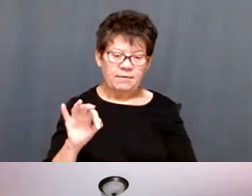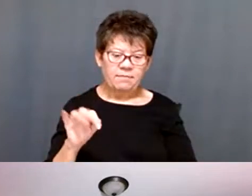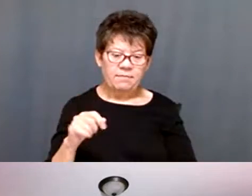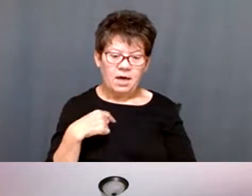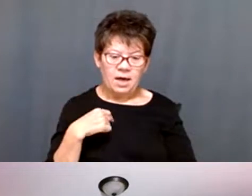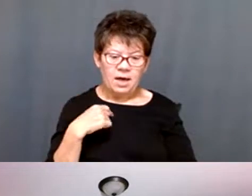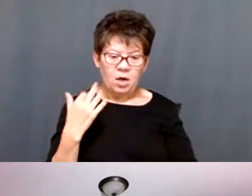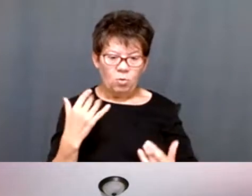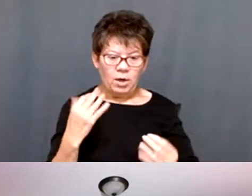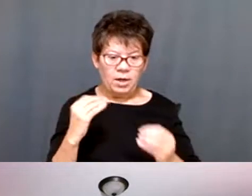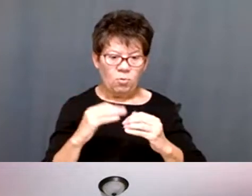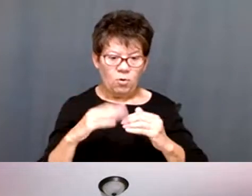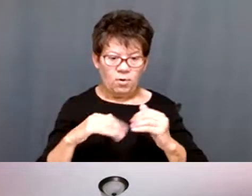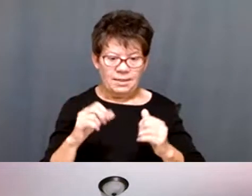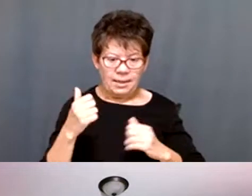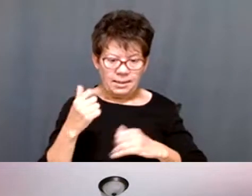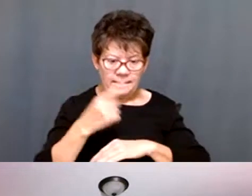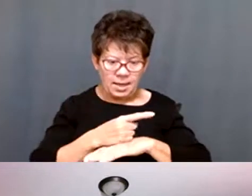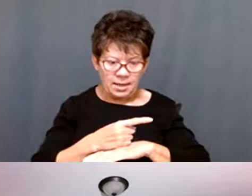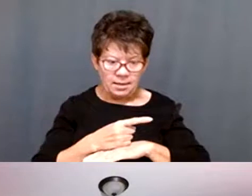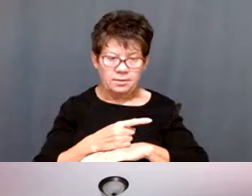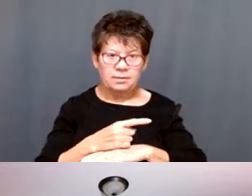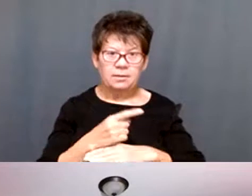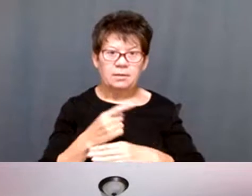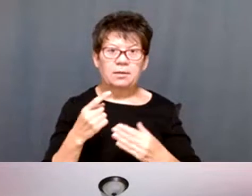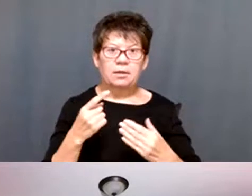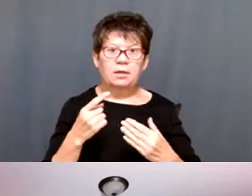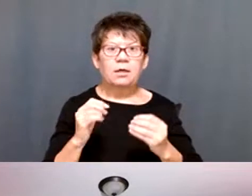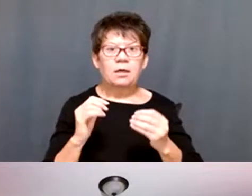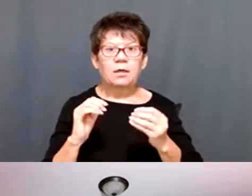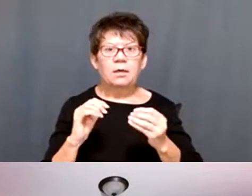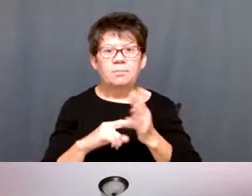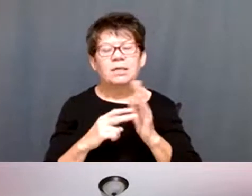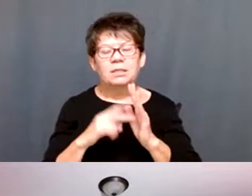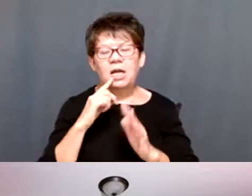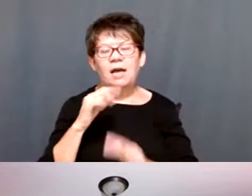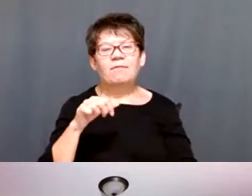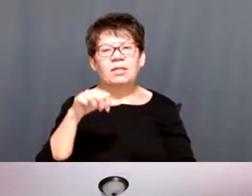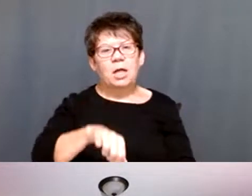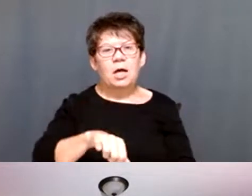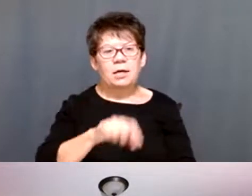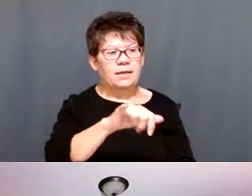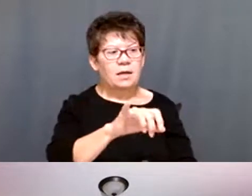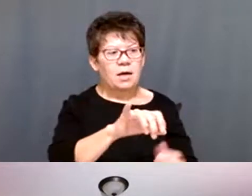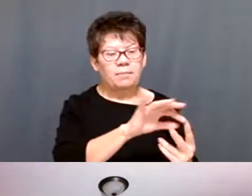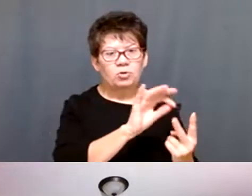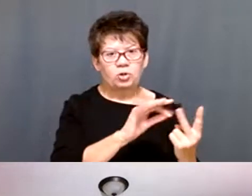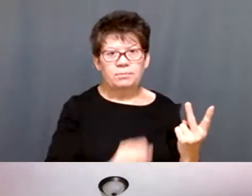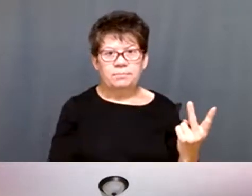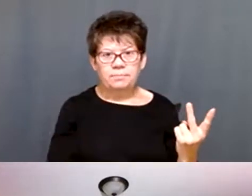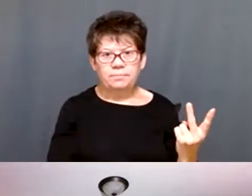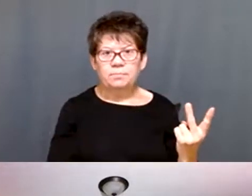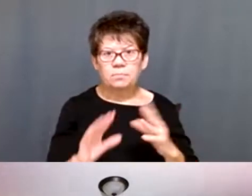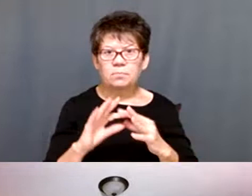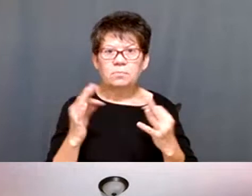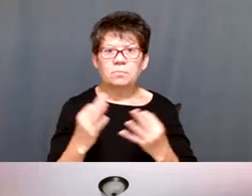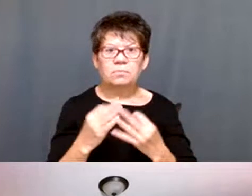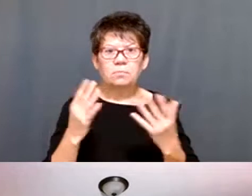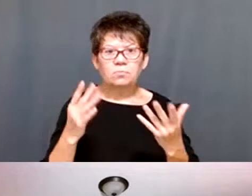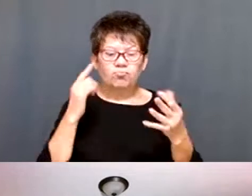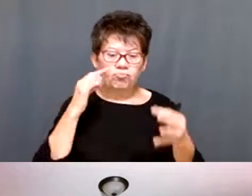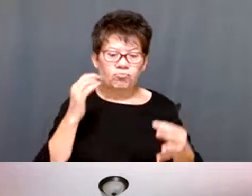wait longer than 10 days, waiting longer than 10 days means I have declined the extended option. And then the family can choose to pursue